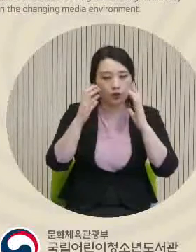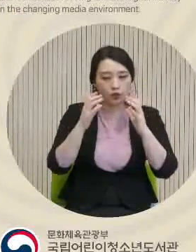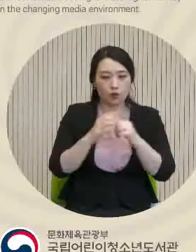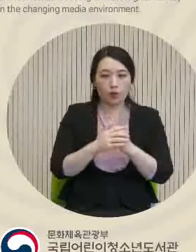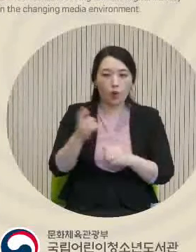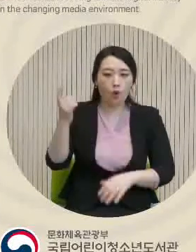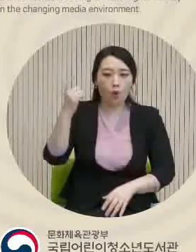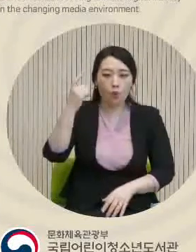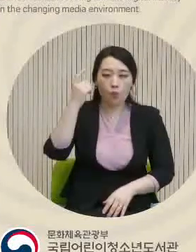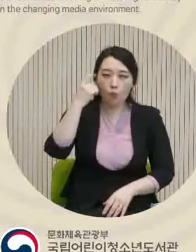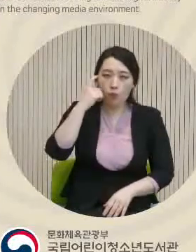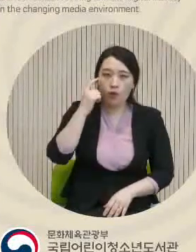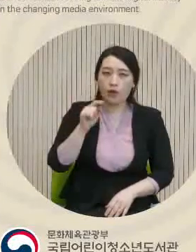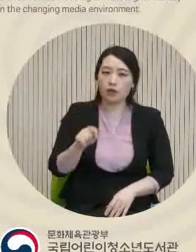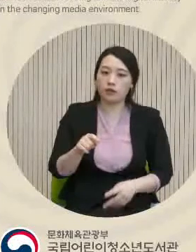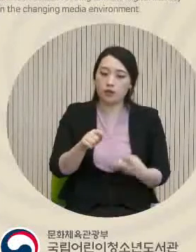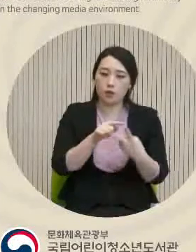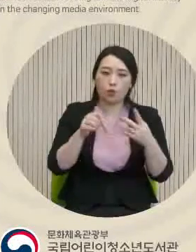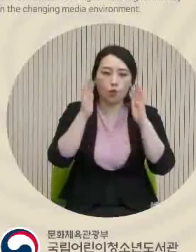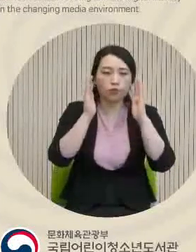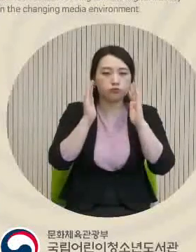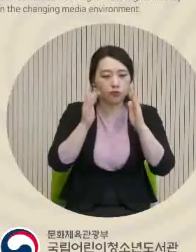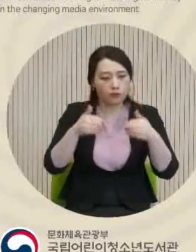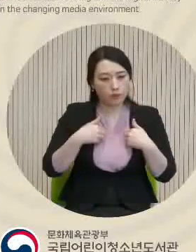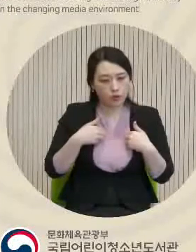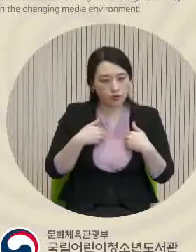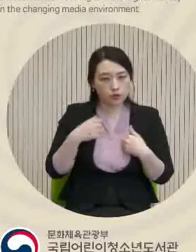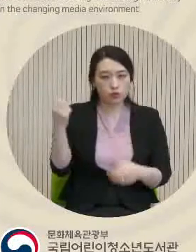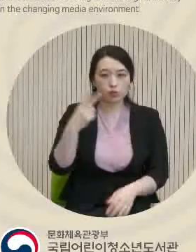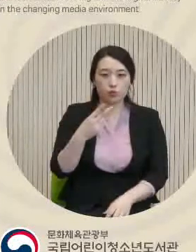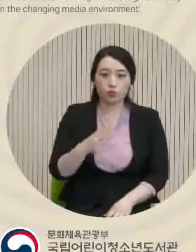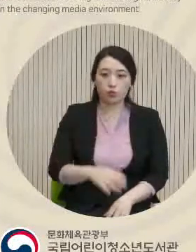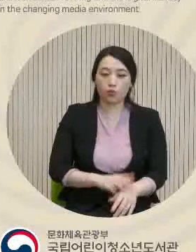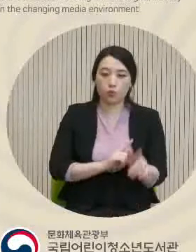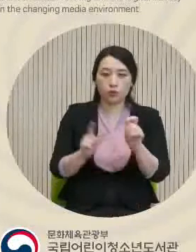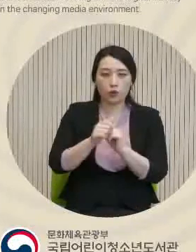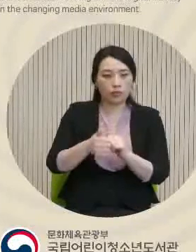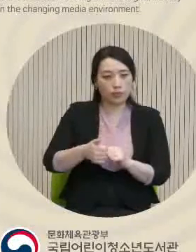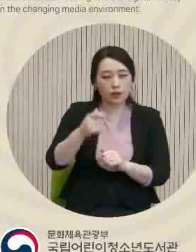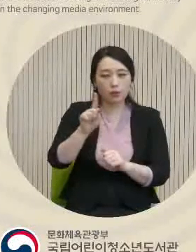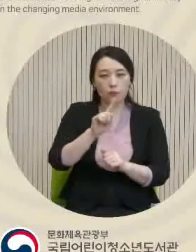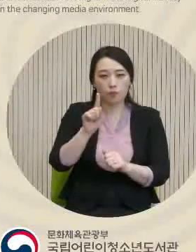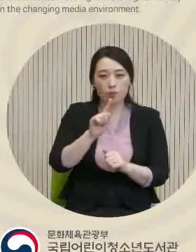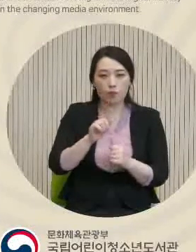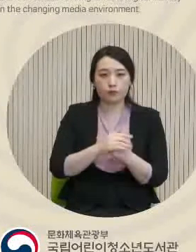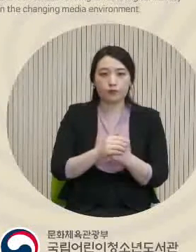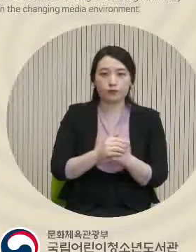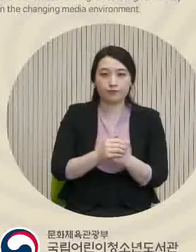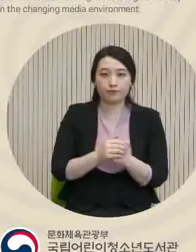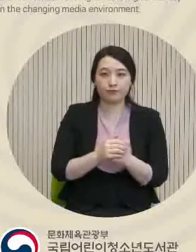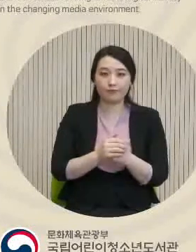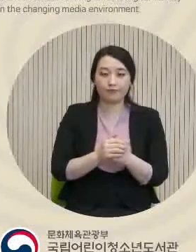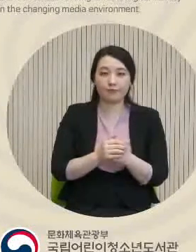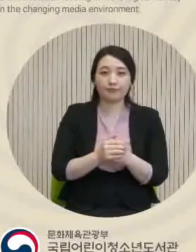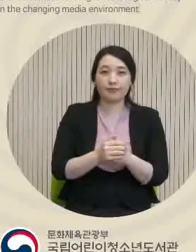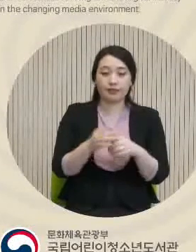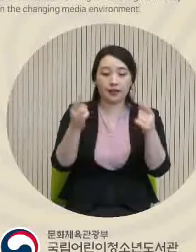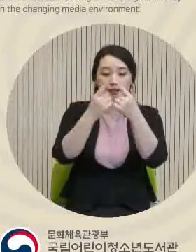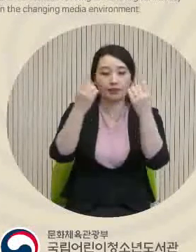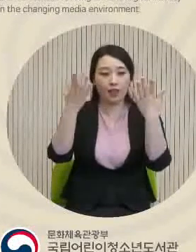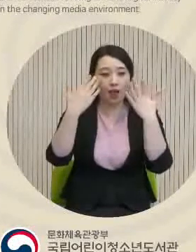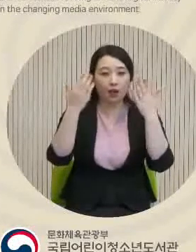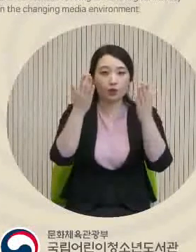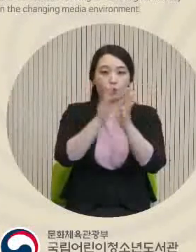And we would like to emphasize the fact that how these both have to be strike the balance,